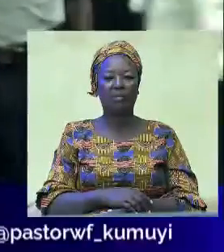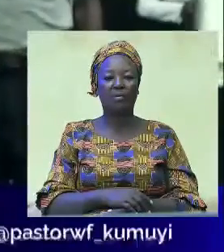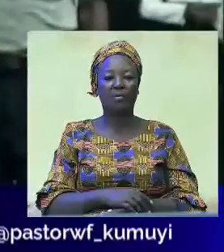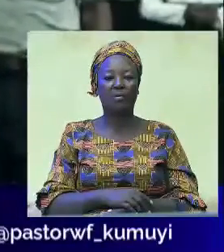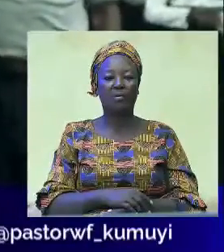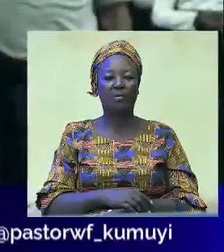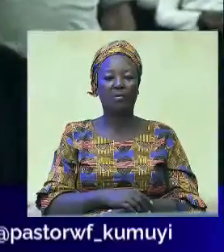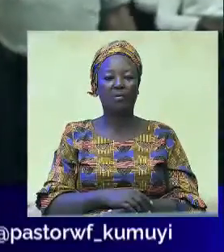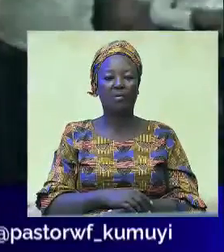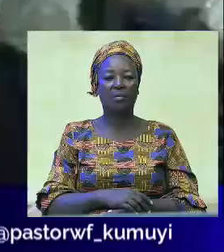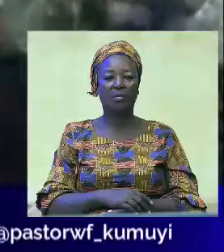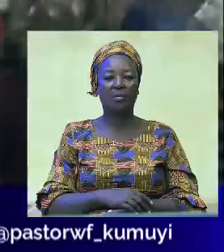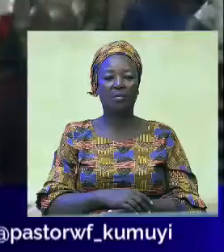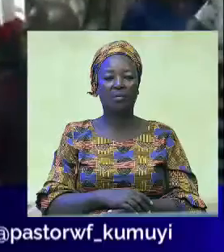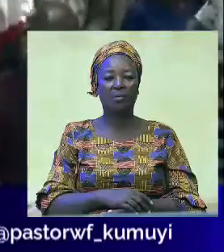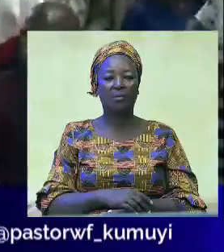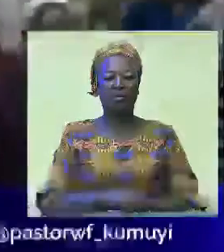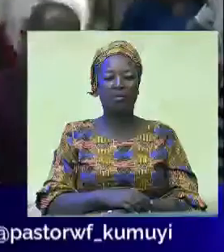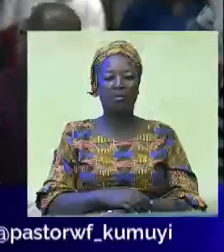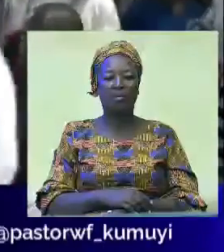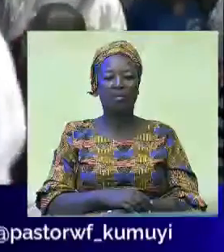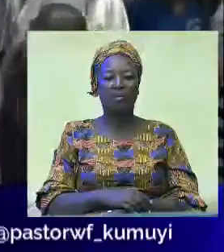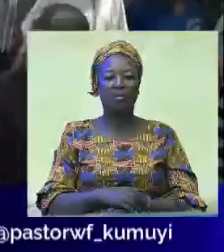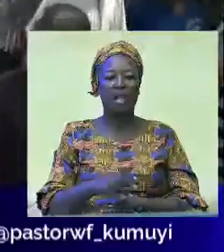online audience.